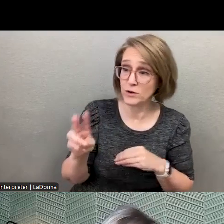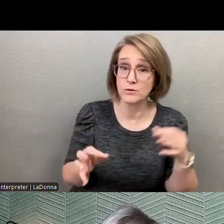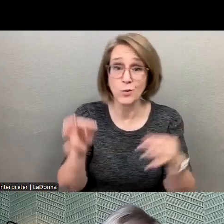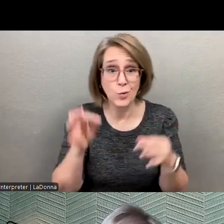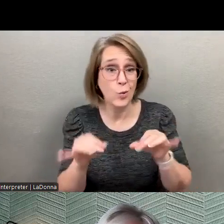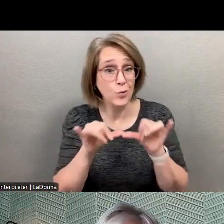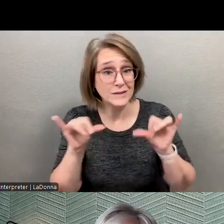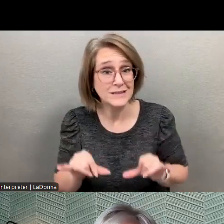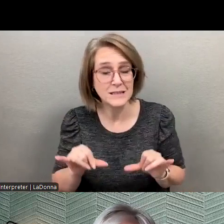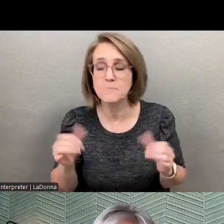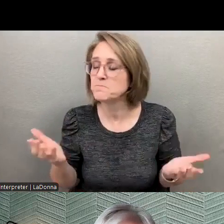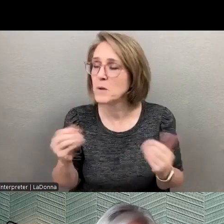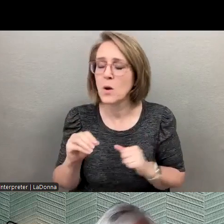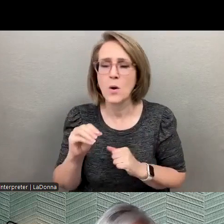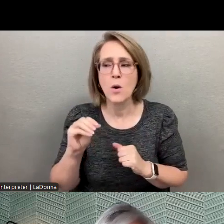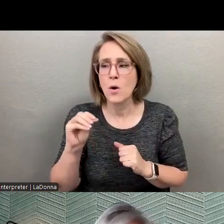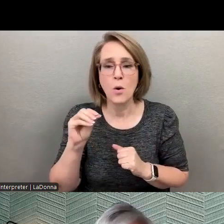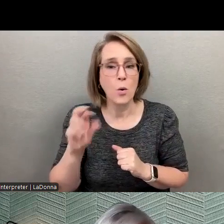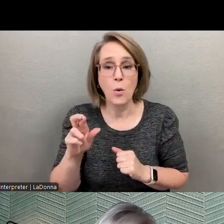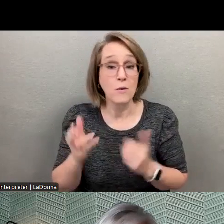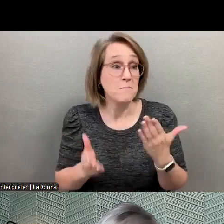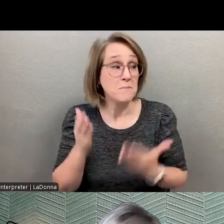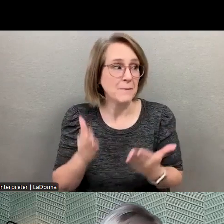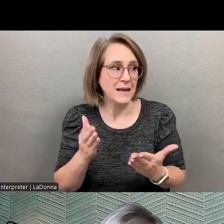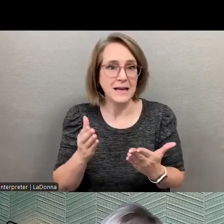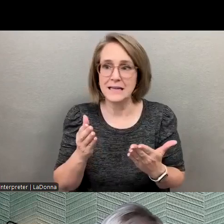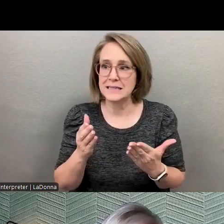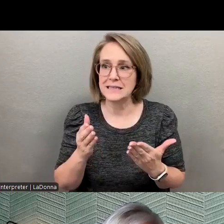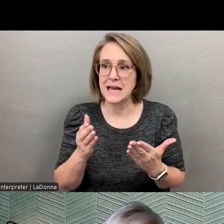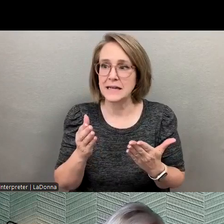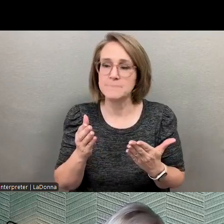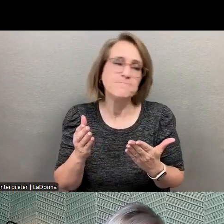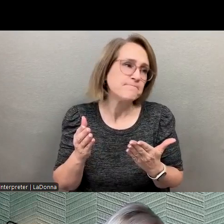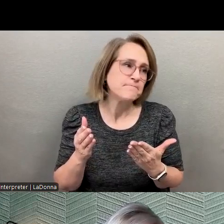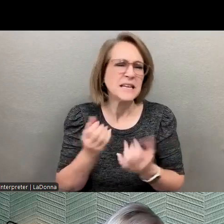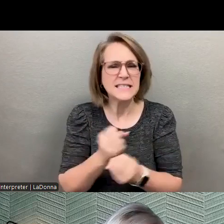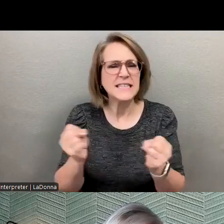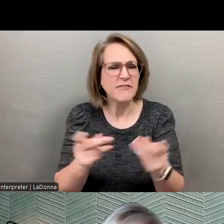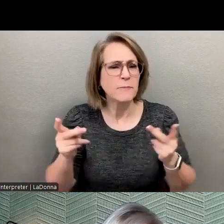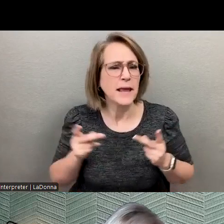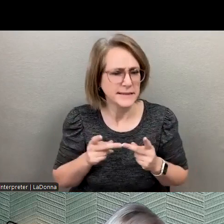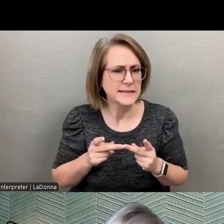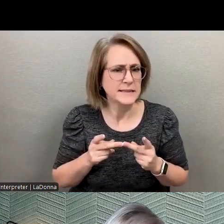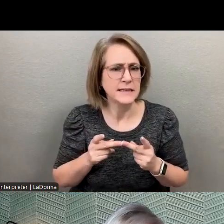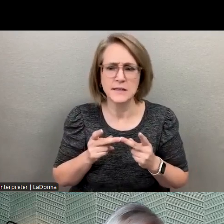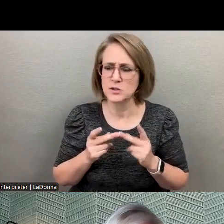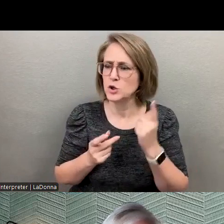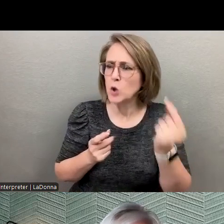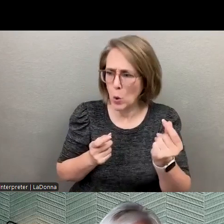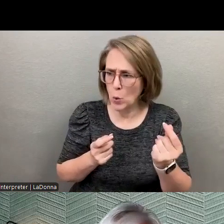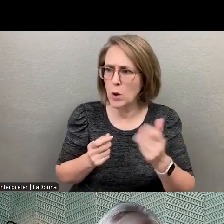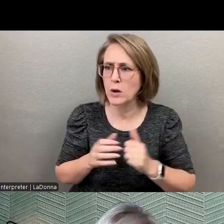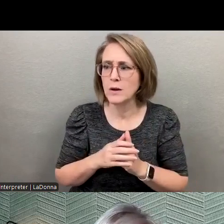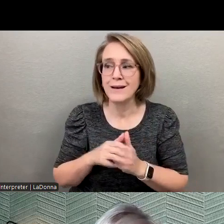system, or for that safe place to go. And although we've done a great job